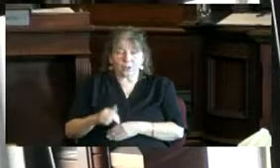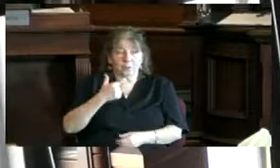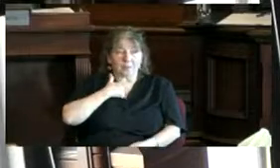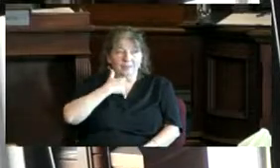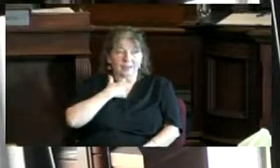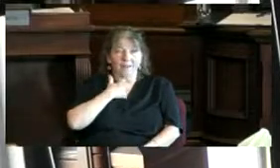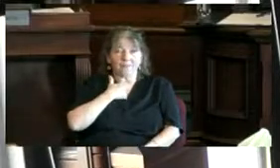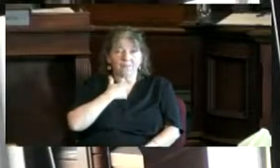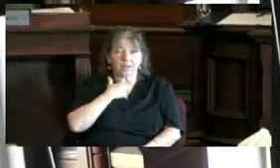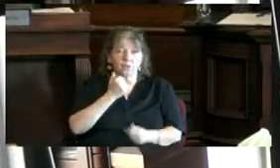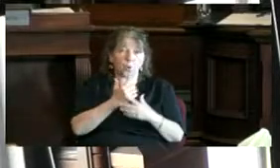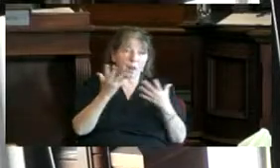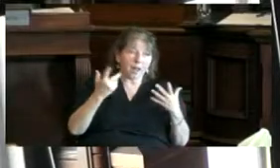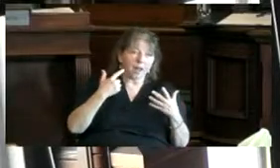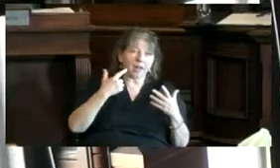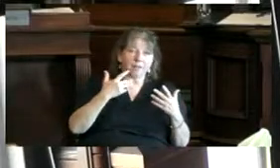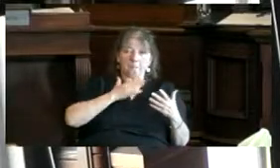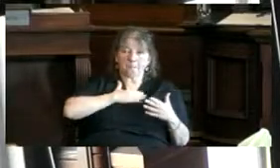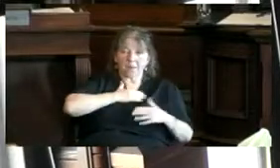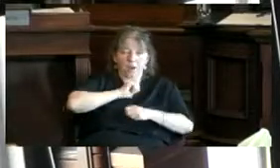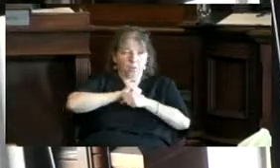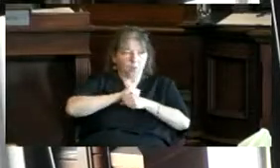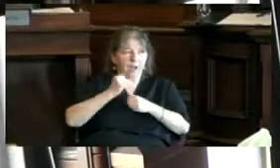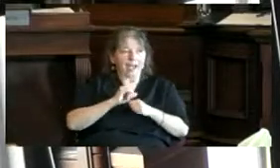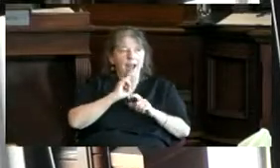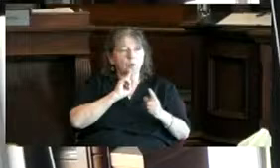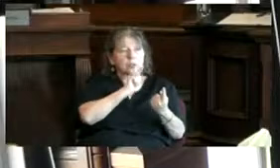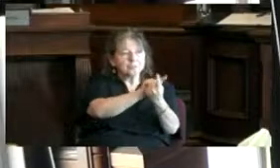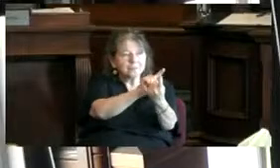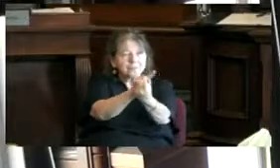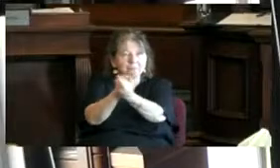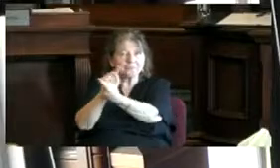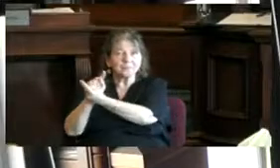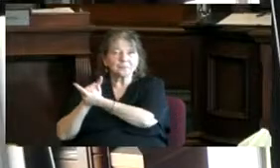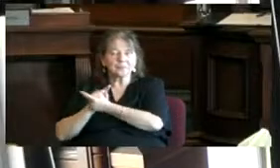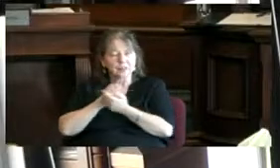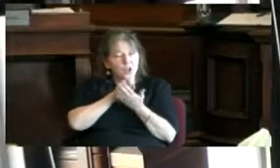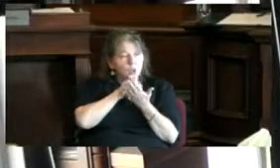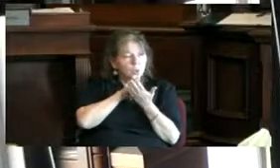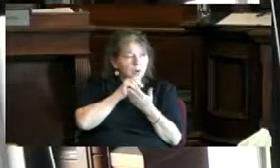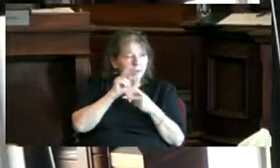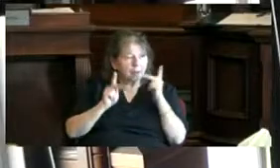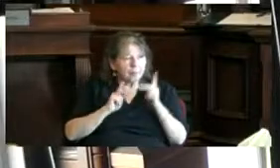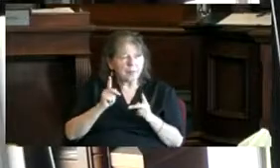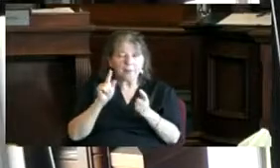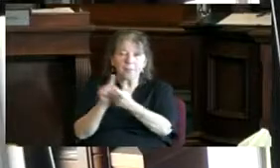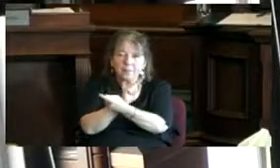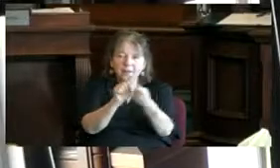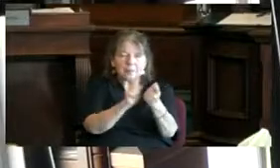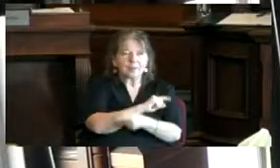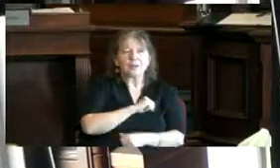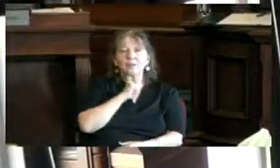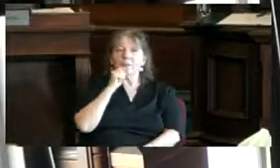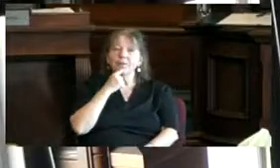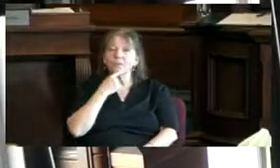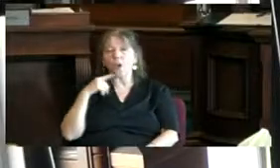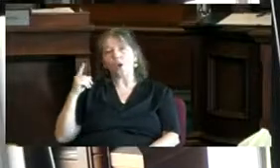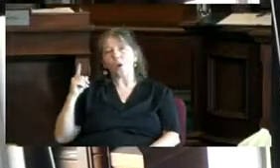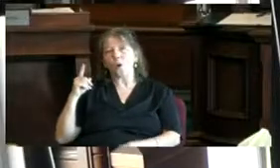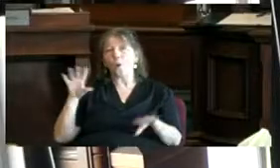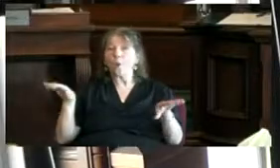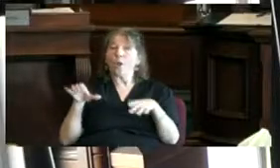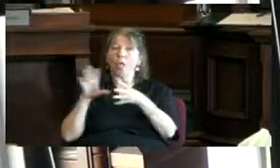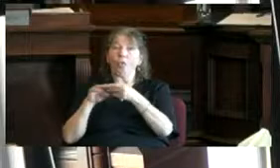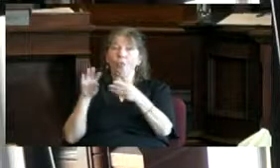big portion of this is getting out into the community and understanding and learning about the things that are going on. So it's not just saying what we're doing. Like,